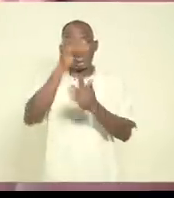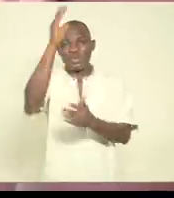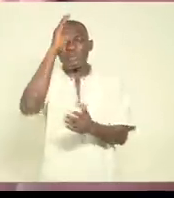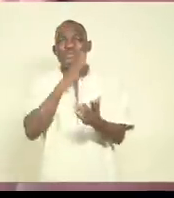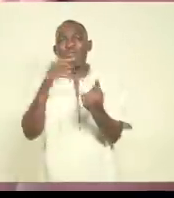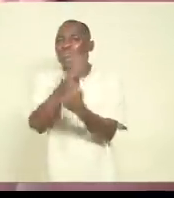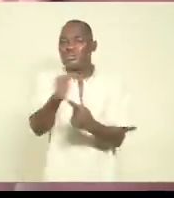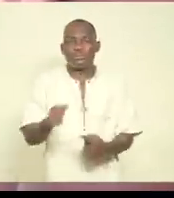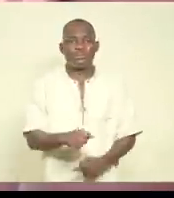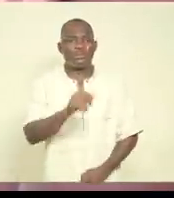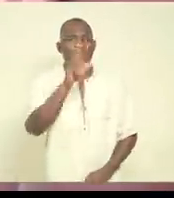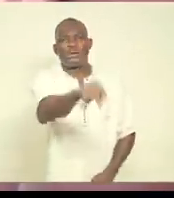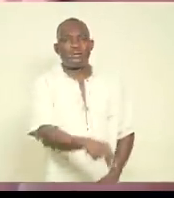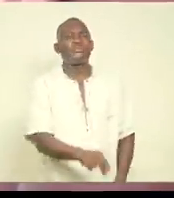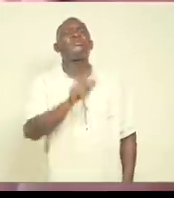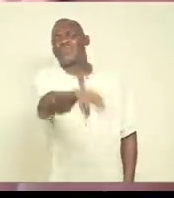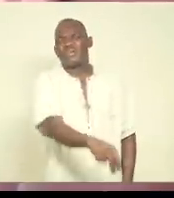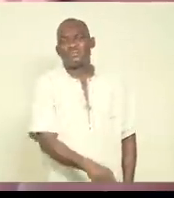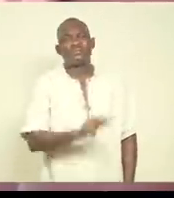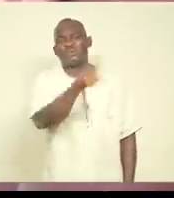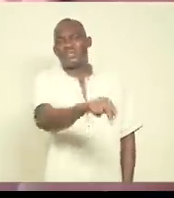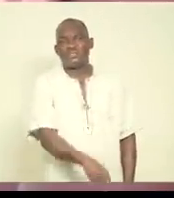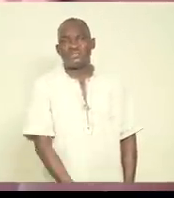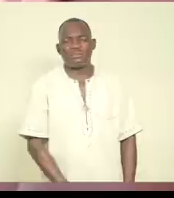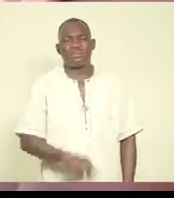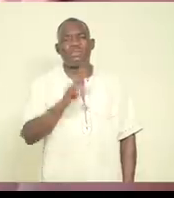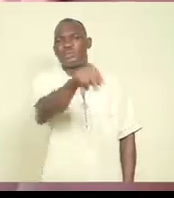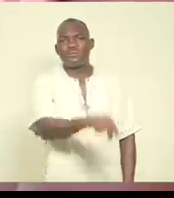No. Just stop. Let me finish.